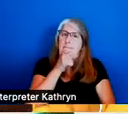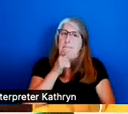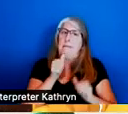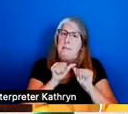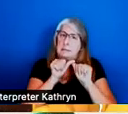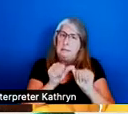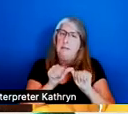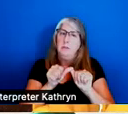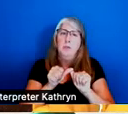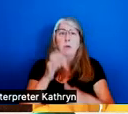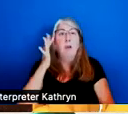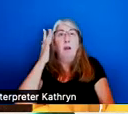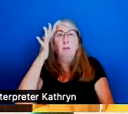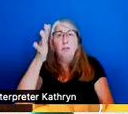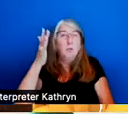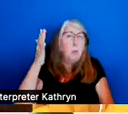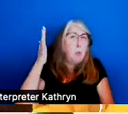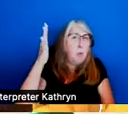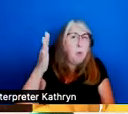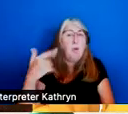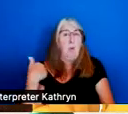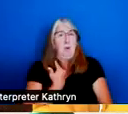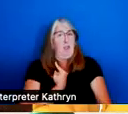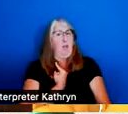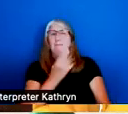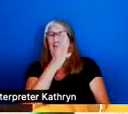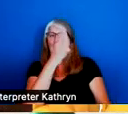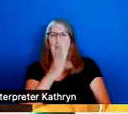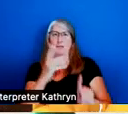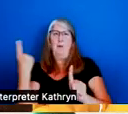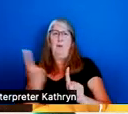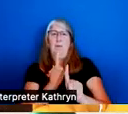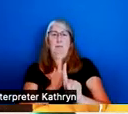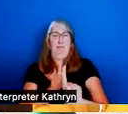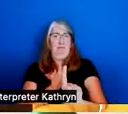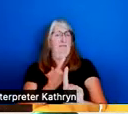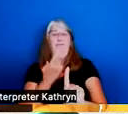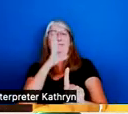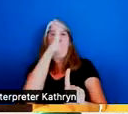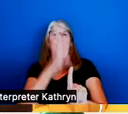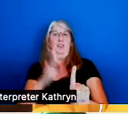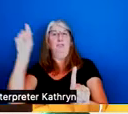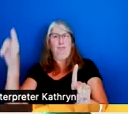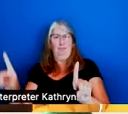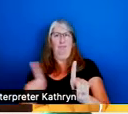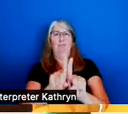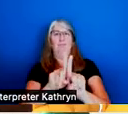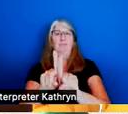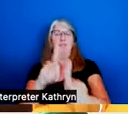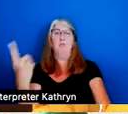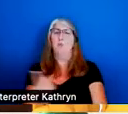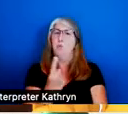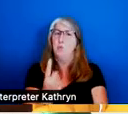alone. We never did, and we never will. Meet us here as